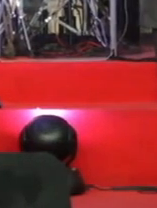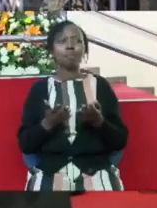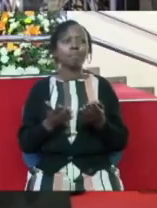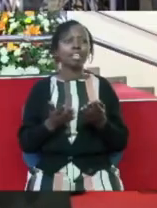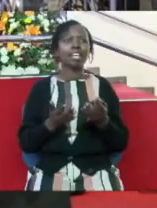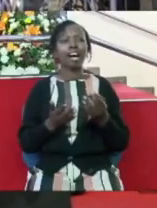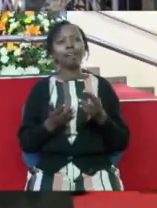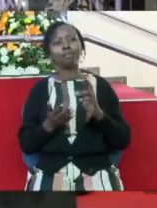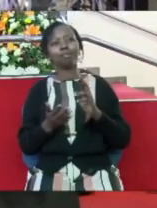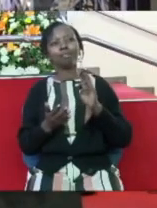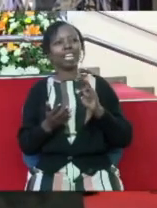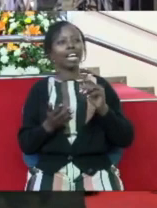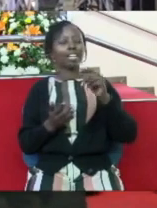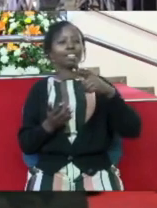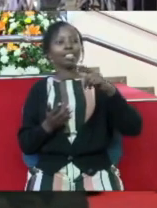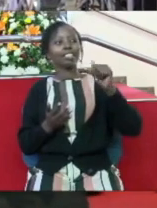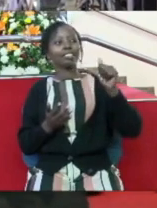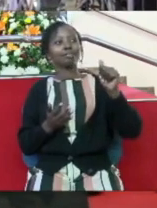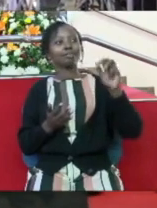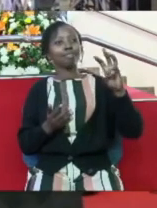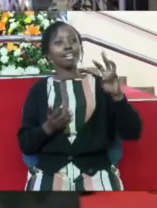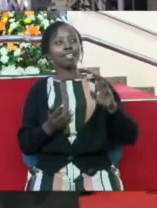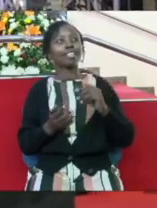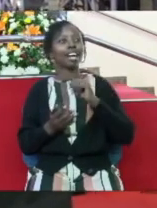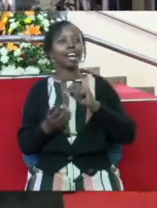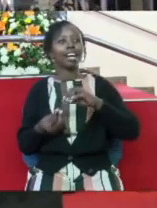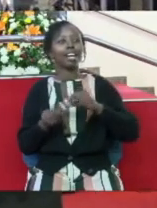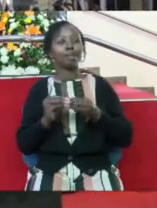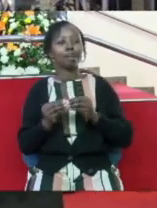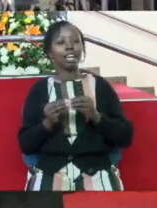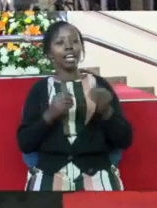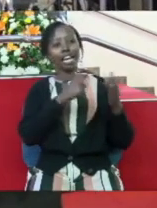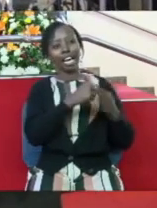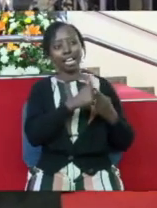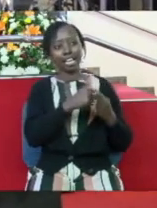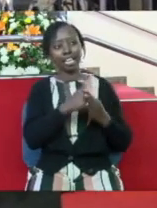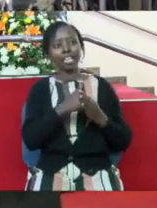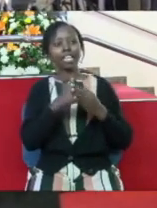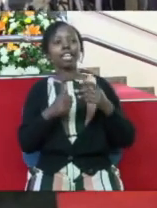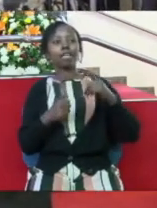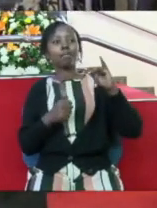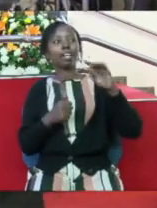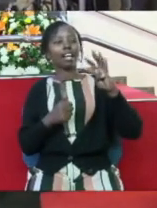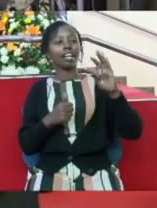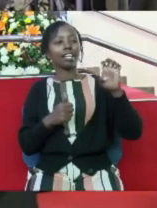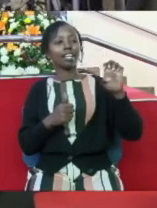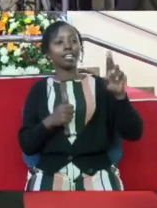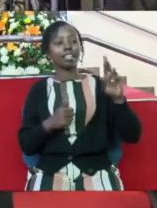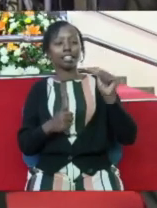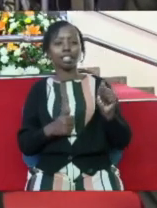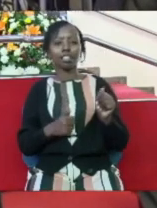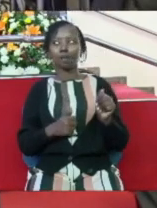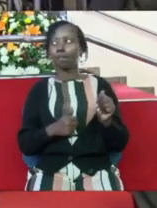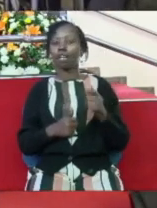not seen him come. Ukisikia mtu amesema Yesu ametokea pale Kawangware, hiyo ni uongo kwa sababu hatujamuona akirejea. Praise the name of the Lord. Amen. And so these